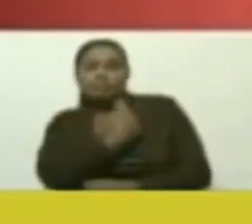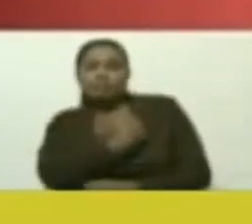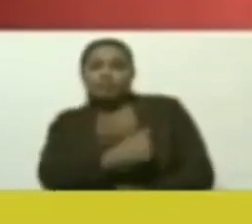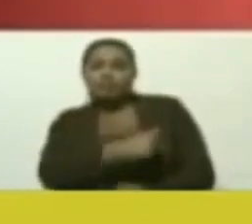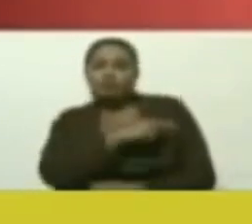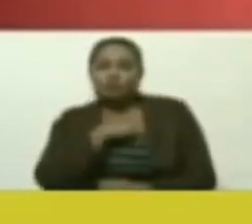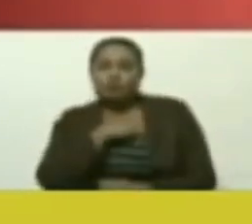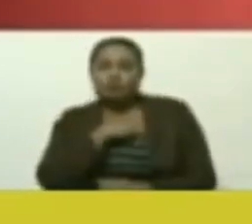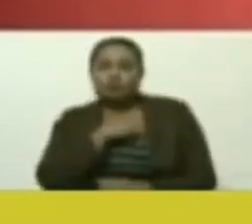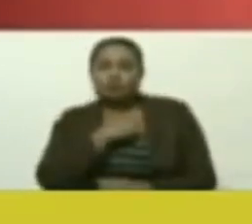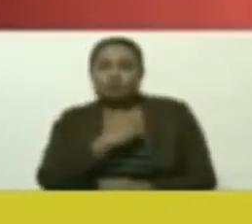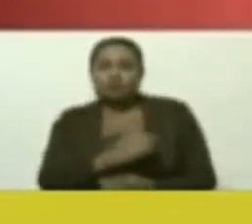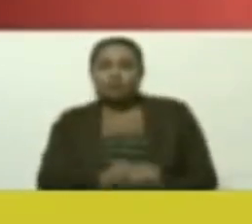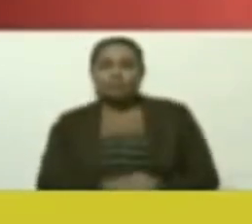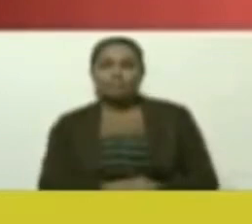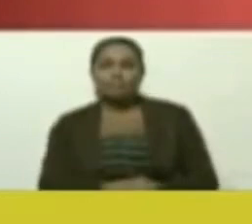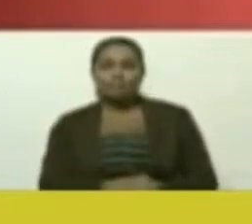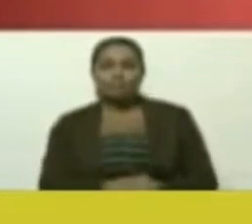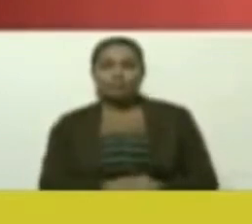So the police,